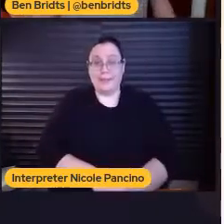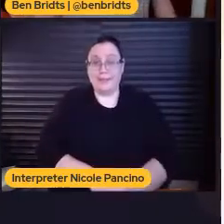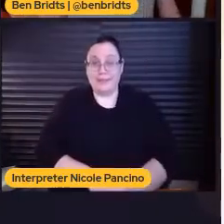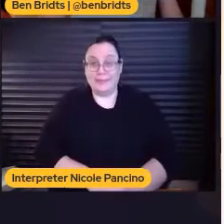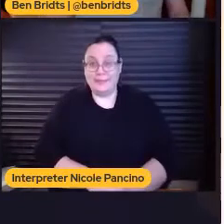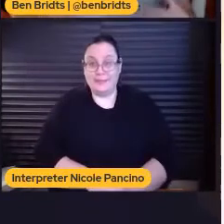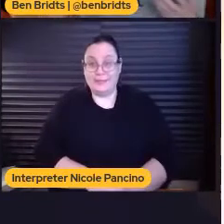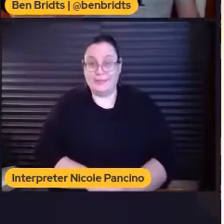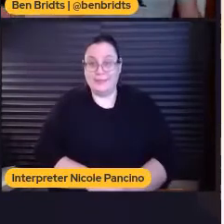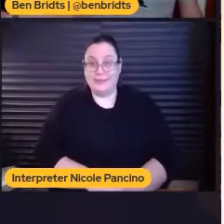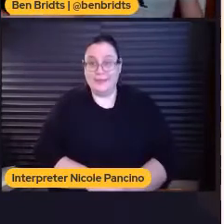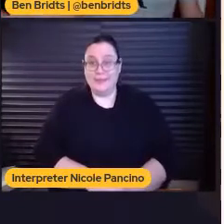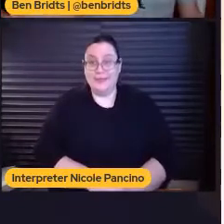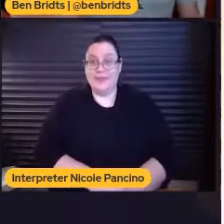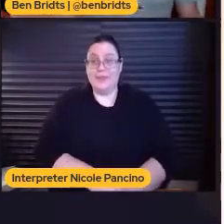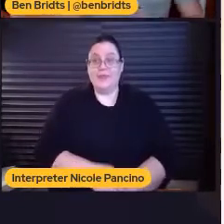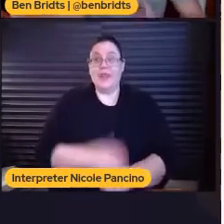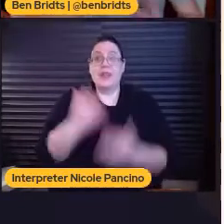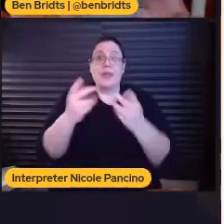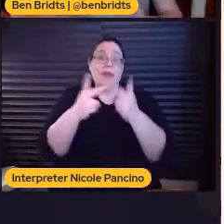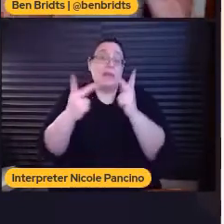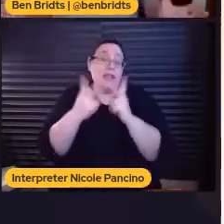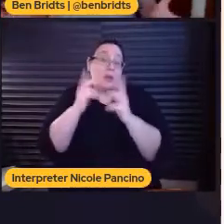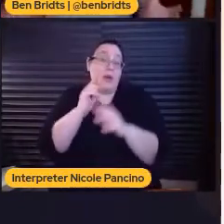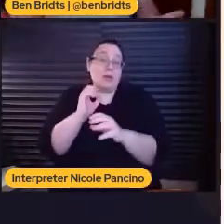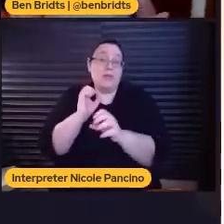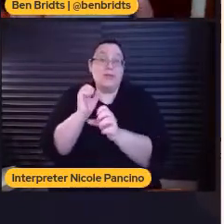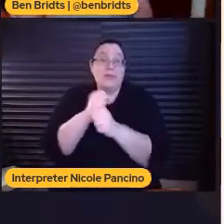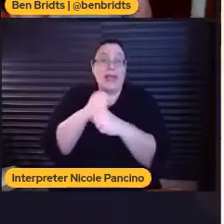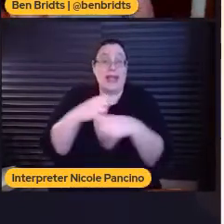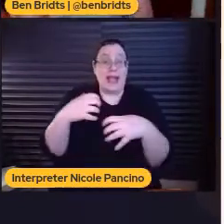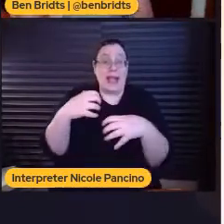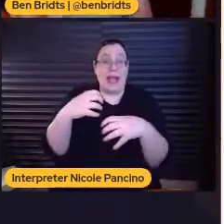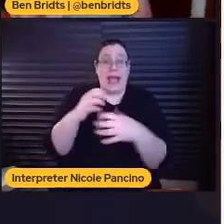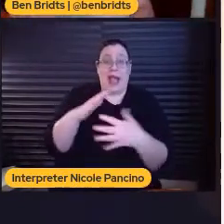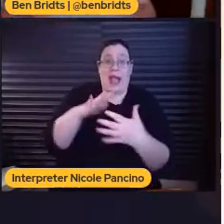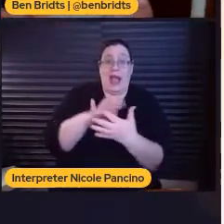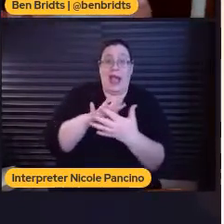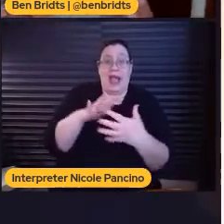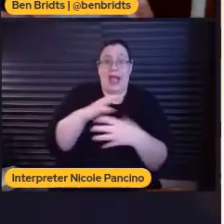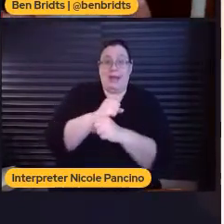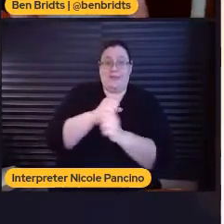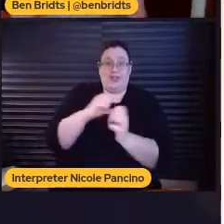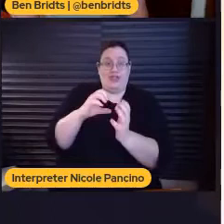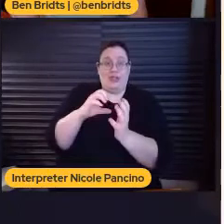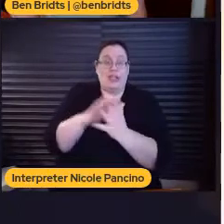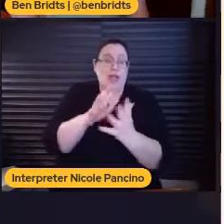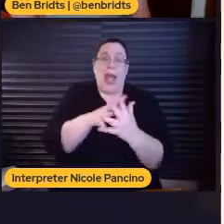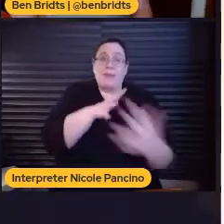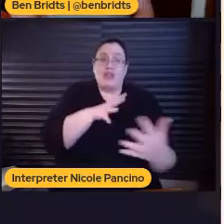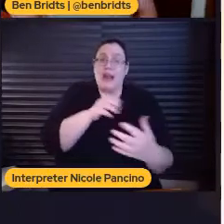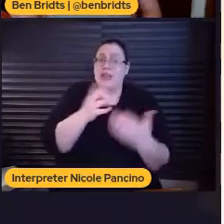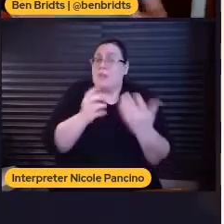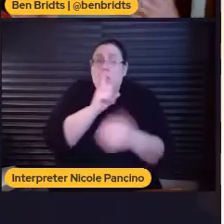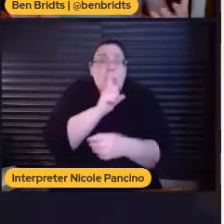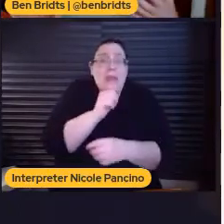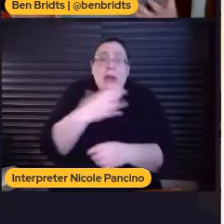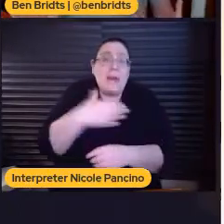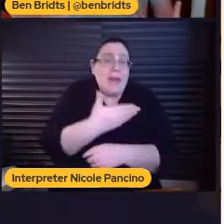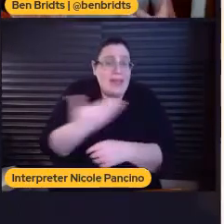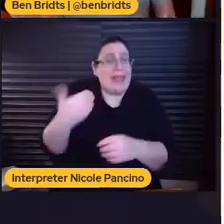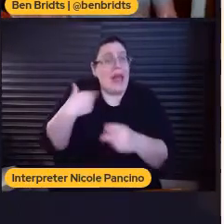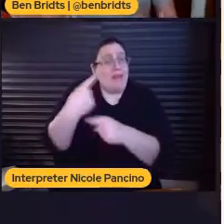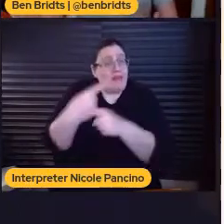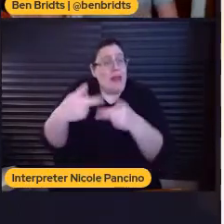There might still be places where you actually want to create an abstraction. I'm not saying that abstractions are bad. They have a place, but there are